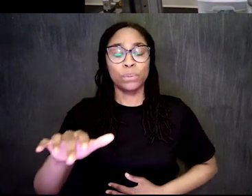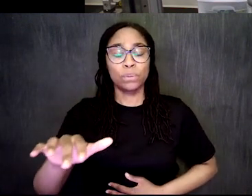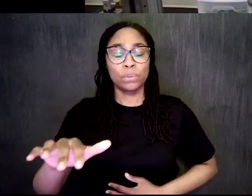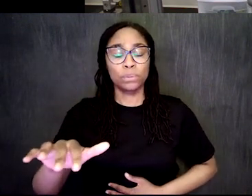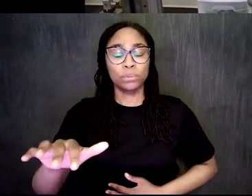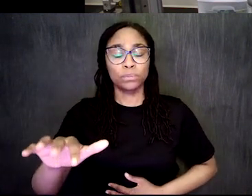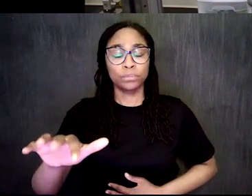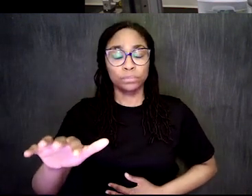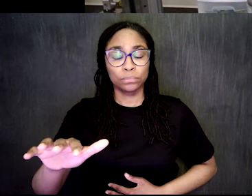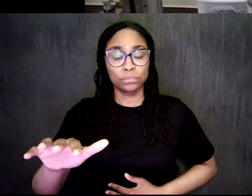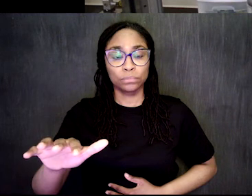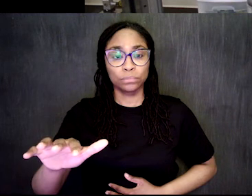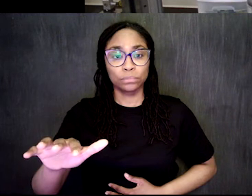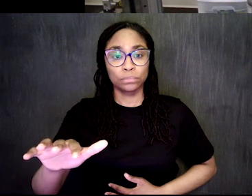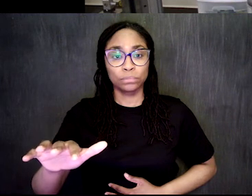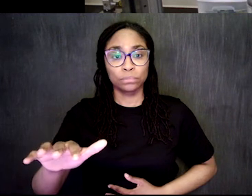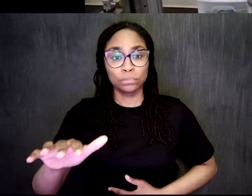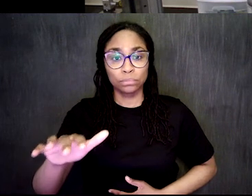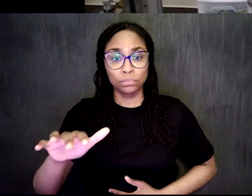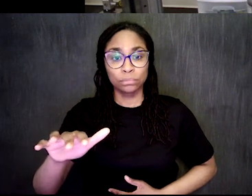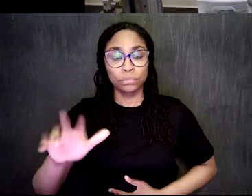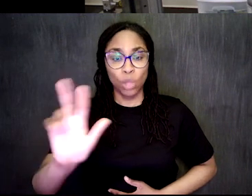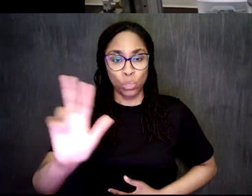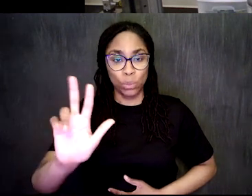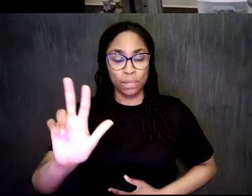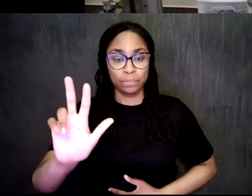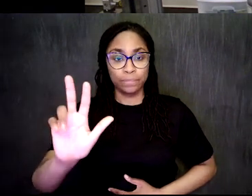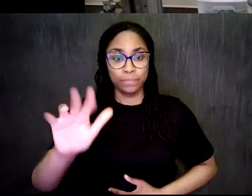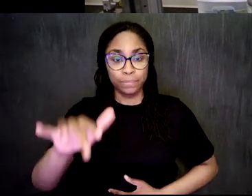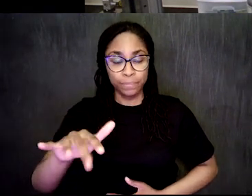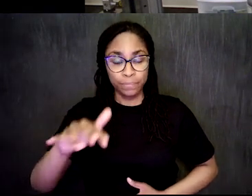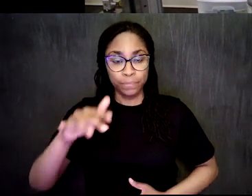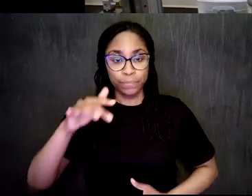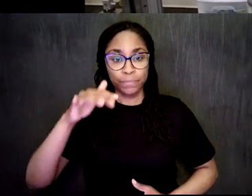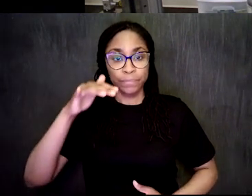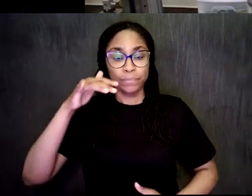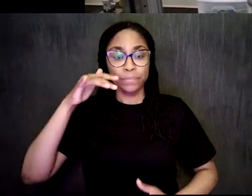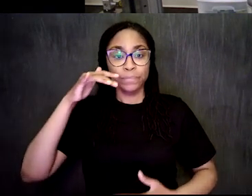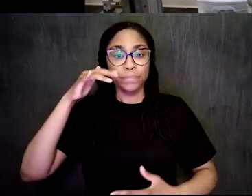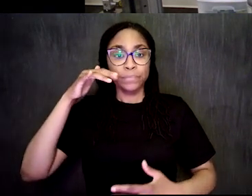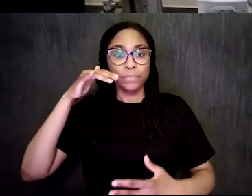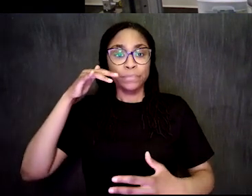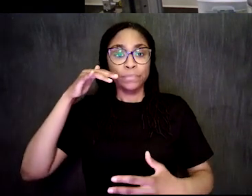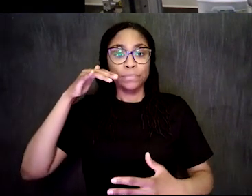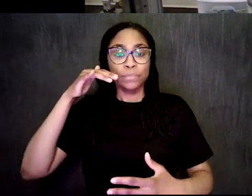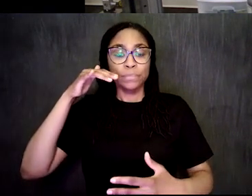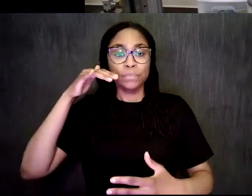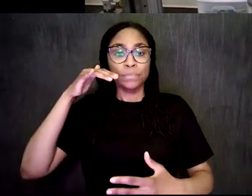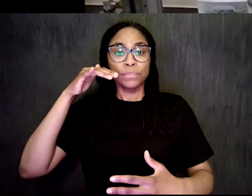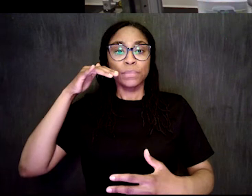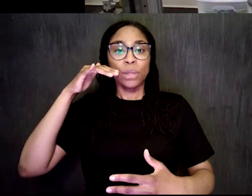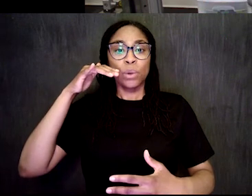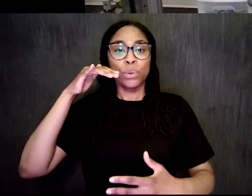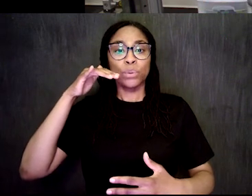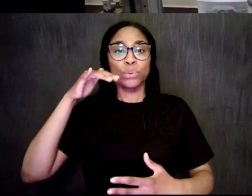Out. Relax those hips. 3. In,